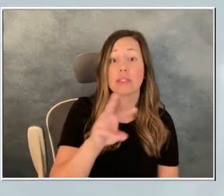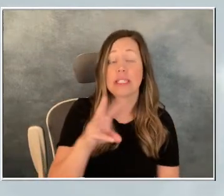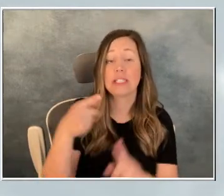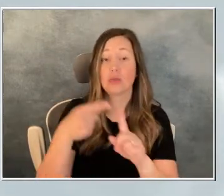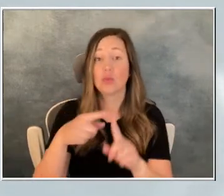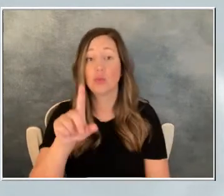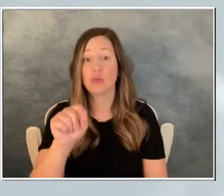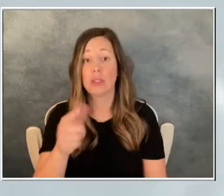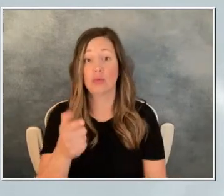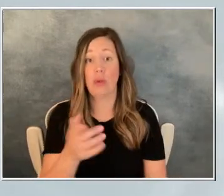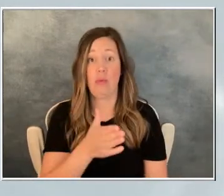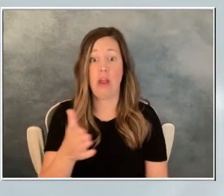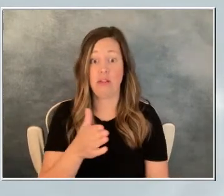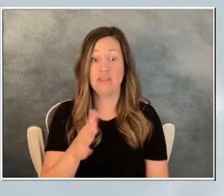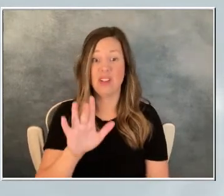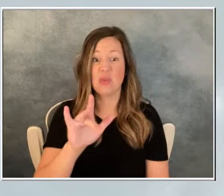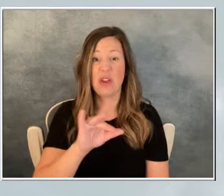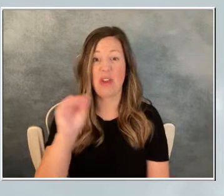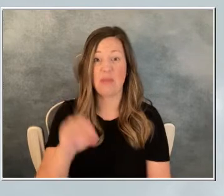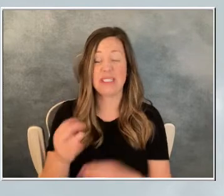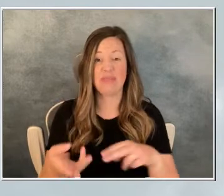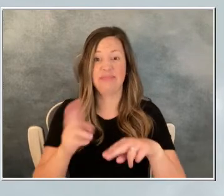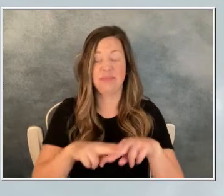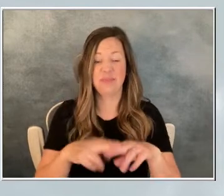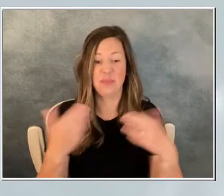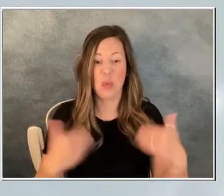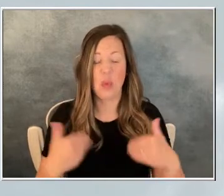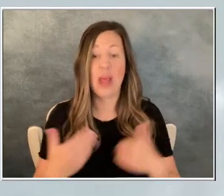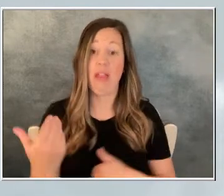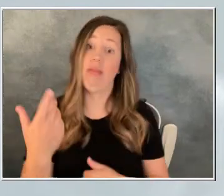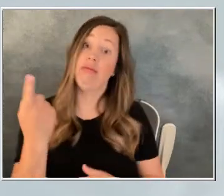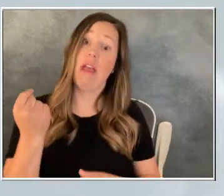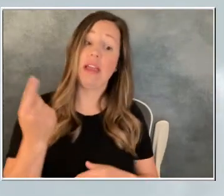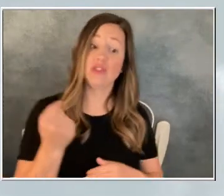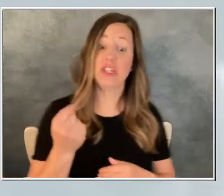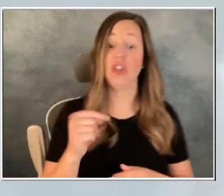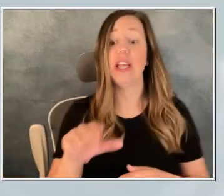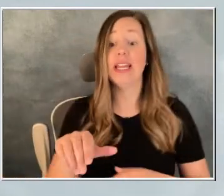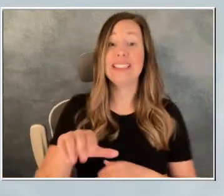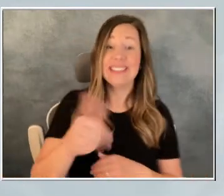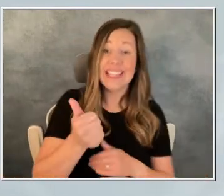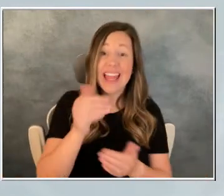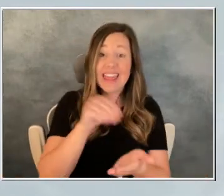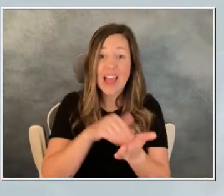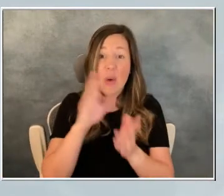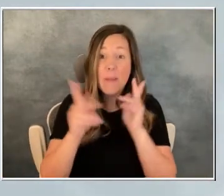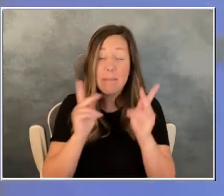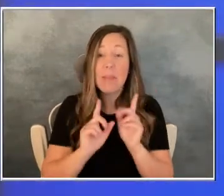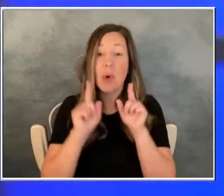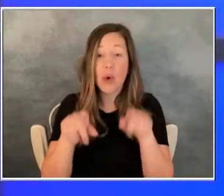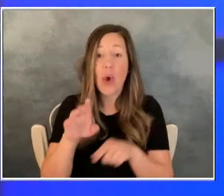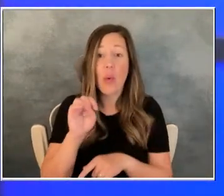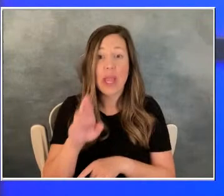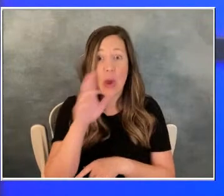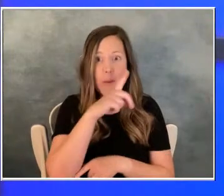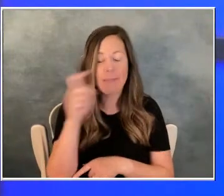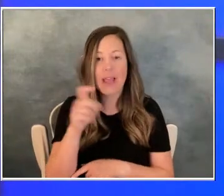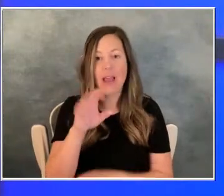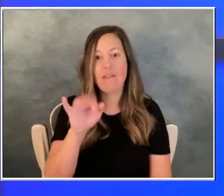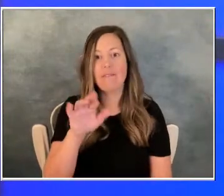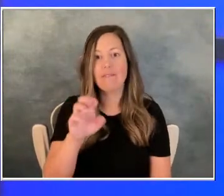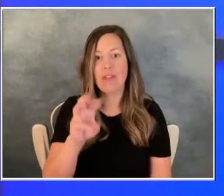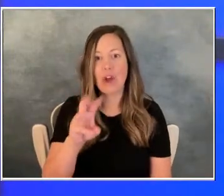more than 10,000 Americans ended up in an emergency department because of fireworks. Today, we're bringing you